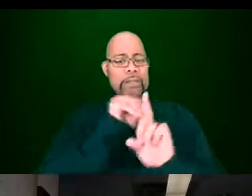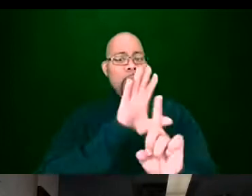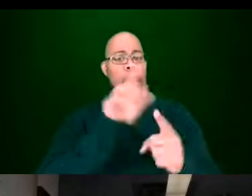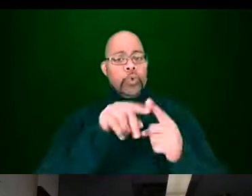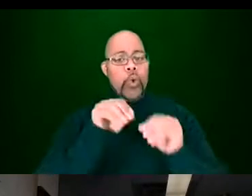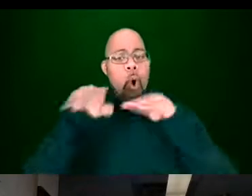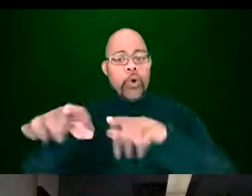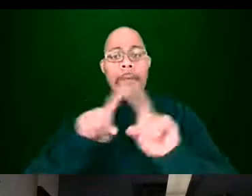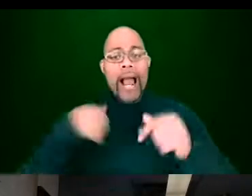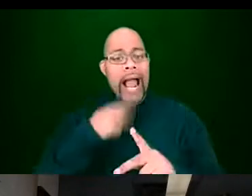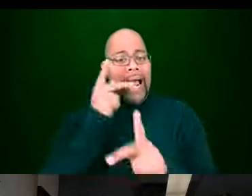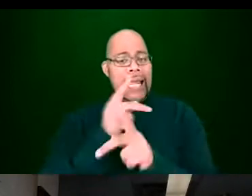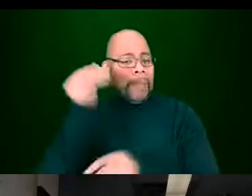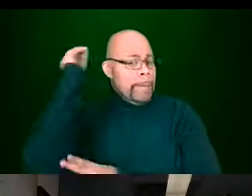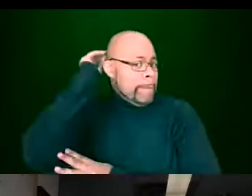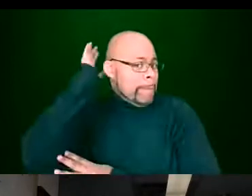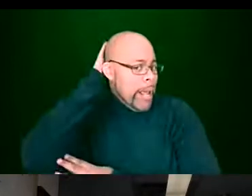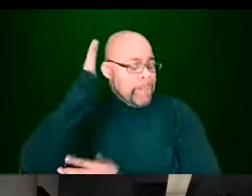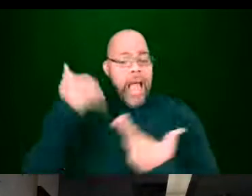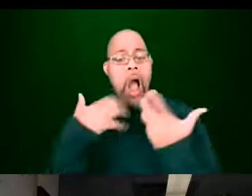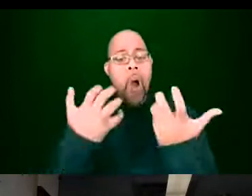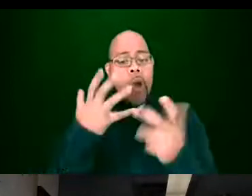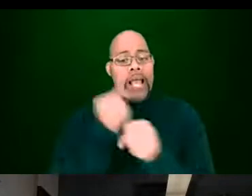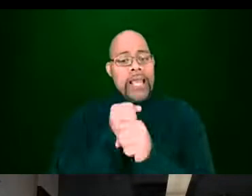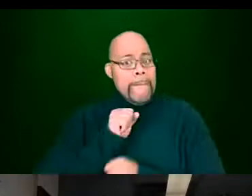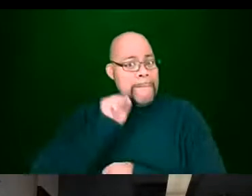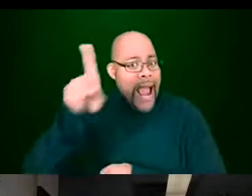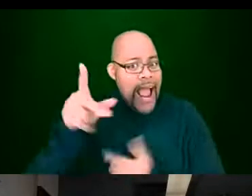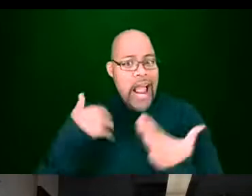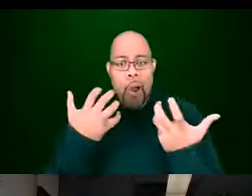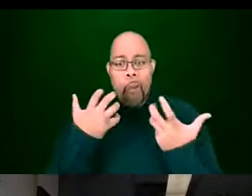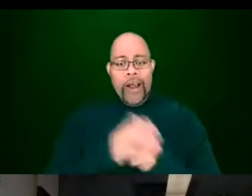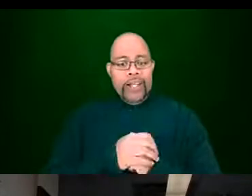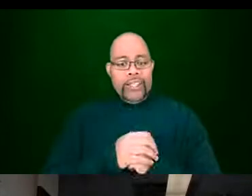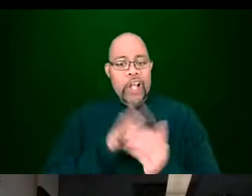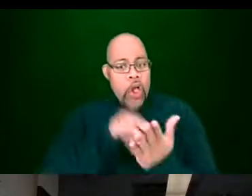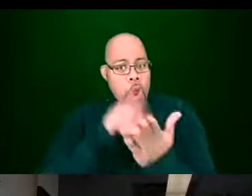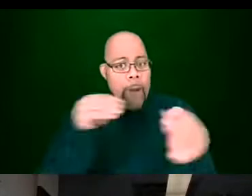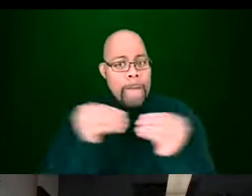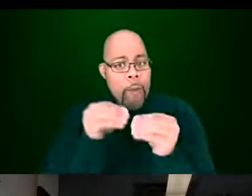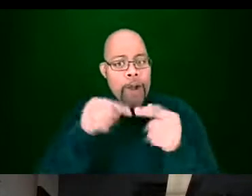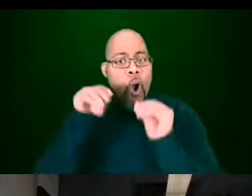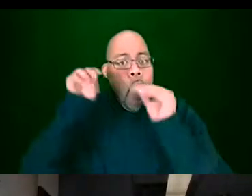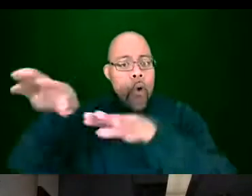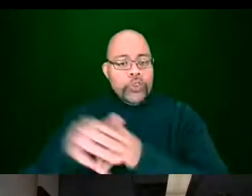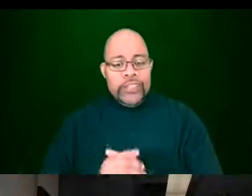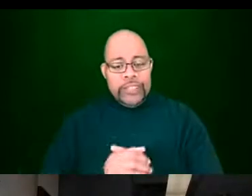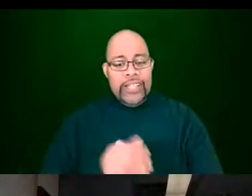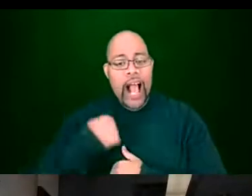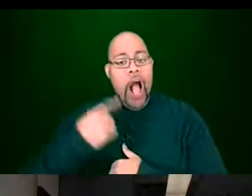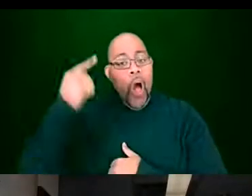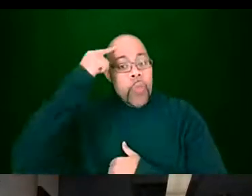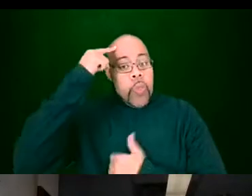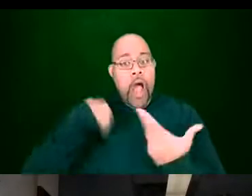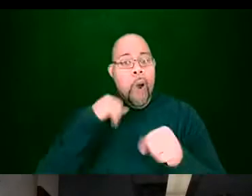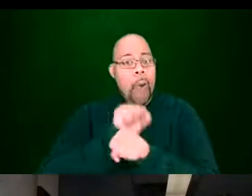ocean, but I kept it in the back of my mind. I wanted to get back there. I wanted to learn more about the ocean. I thought I was going to